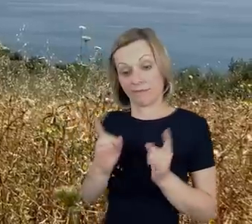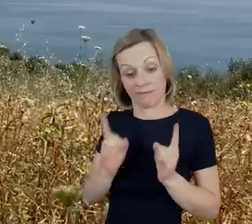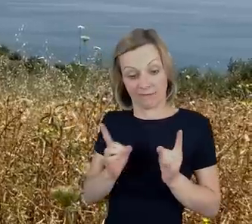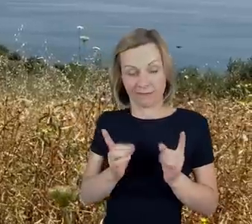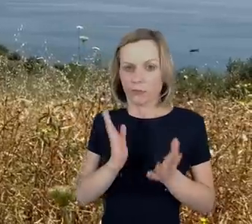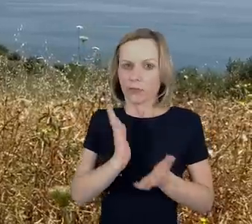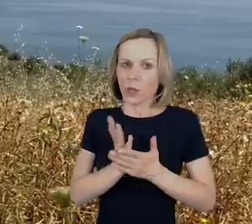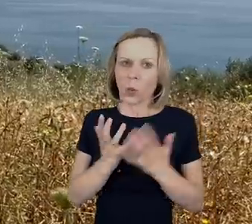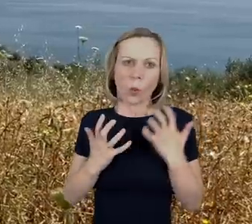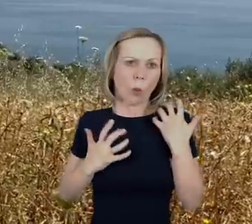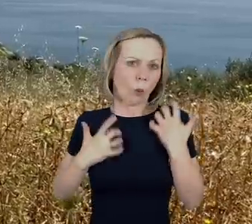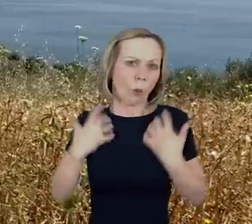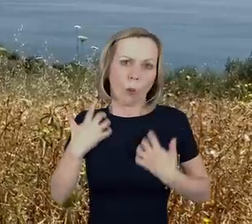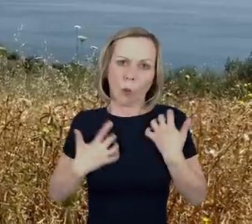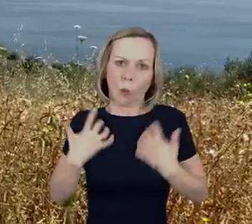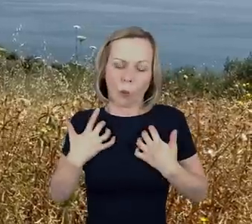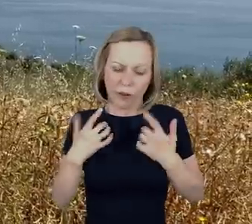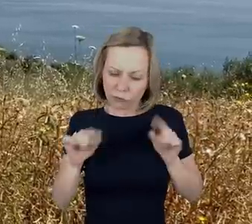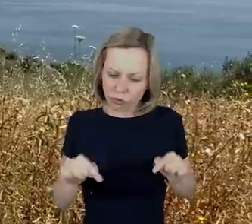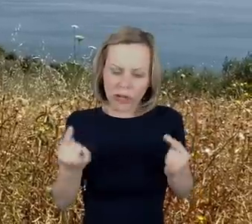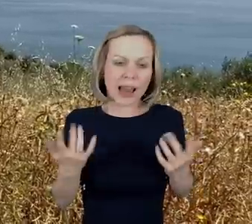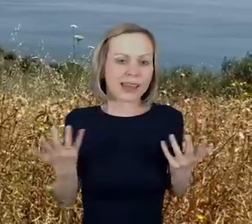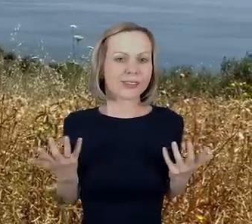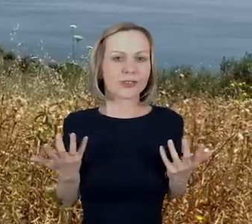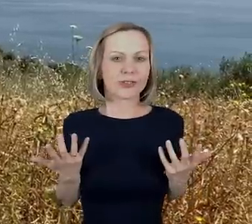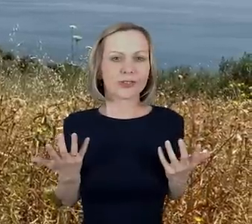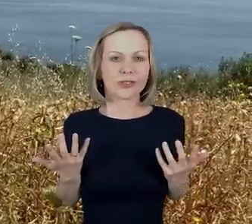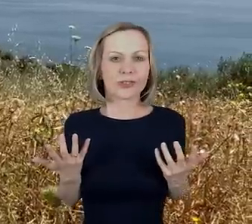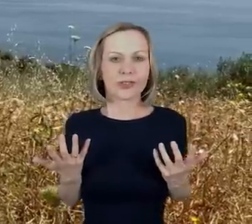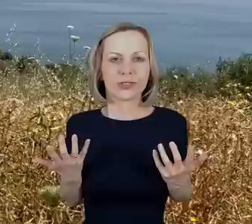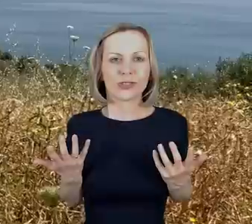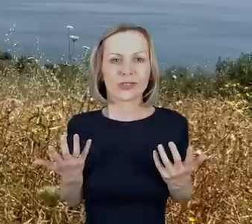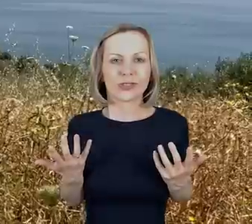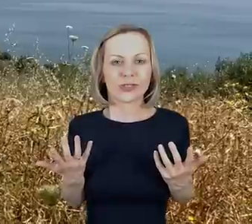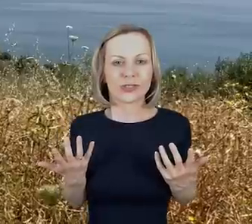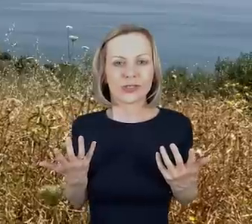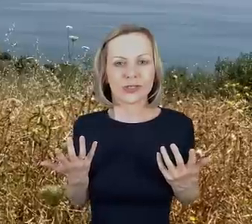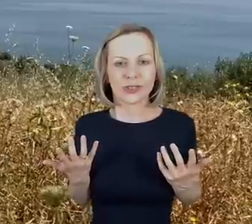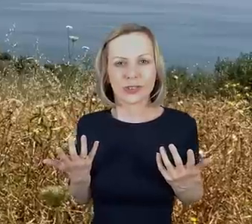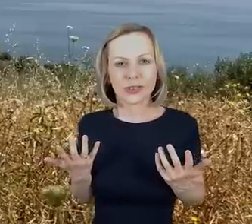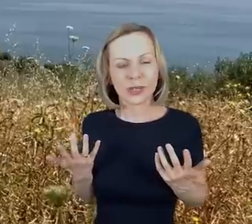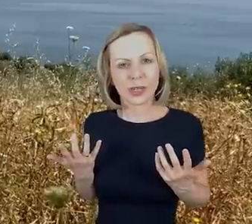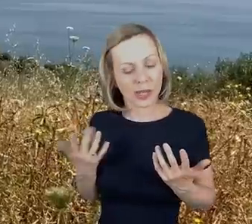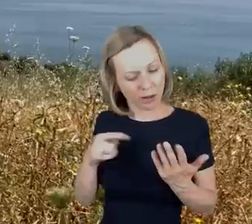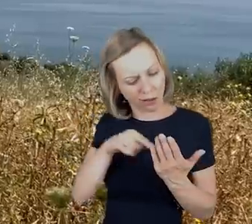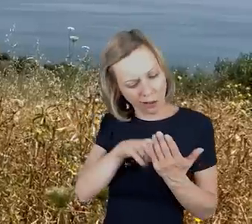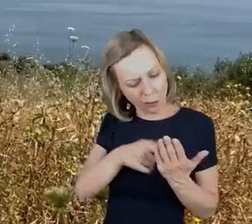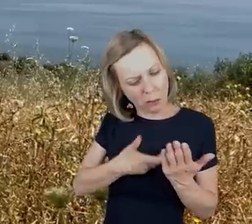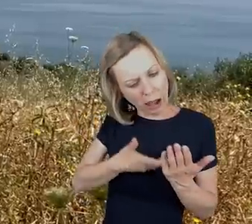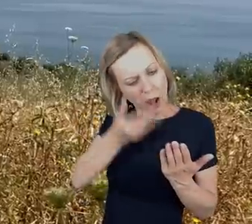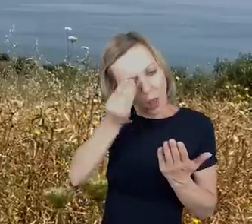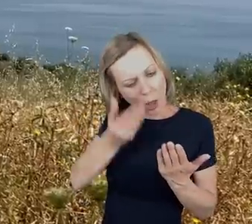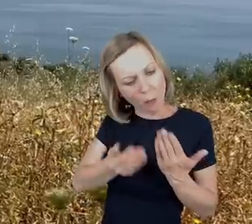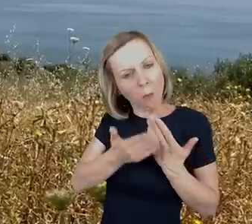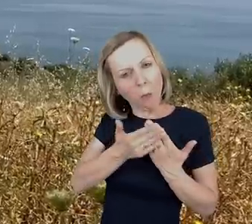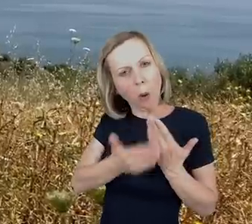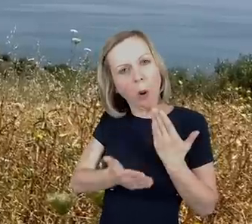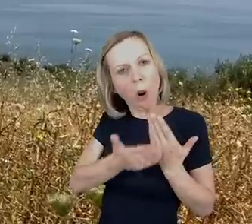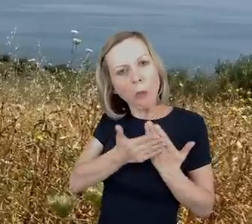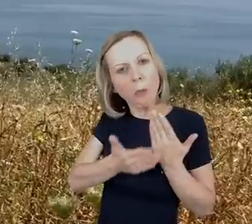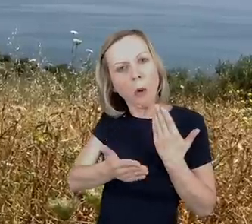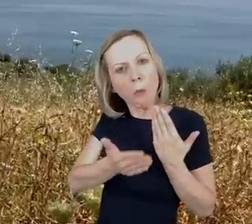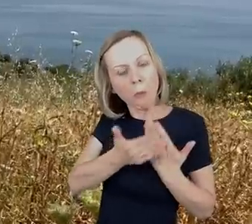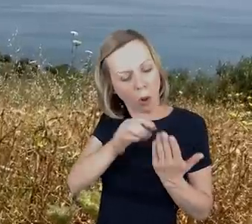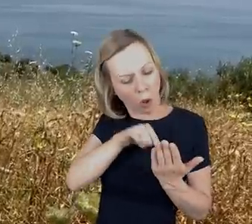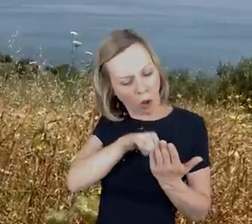They are still the most exciting words I've ever read, and challenging me, those Beatitudes, still